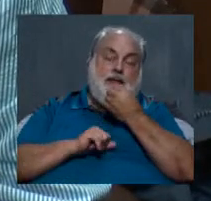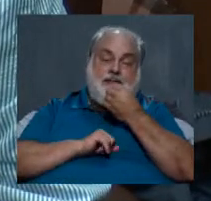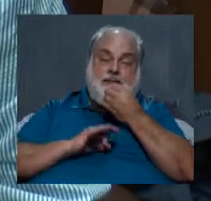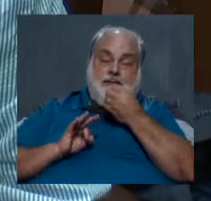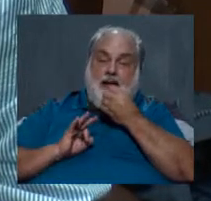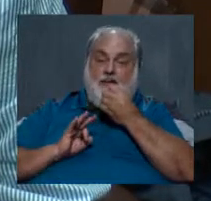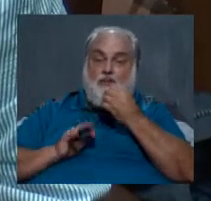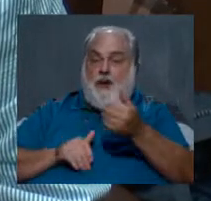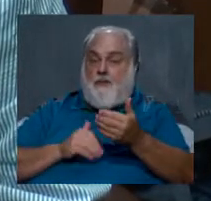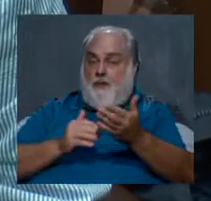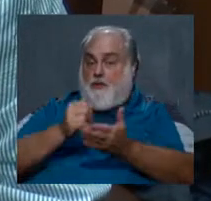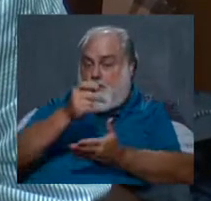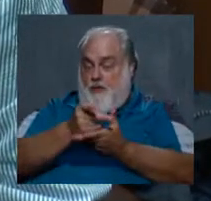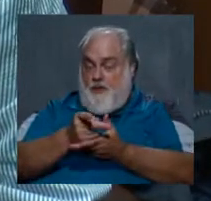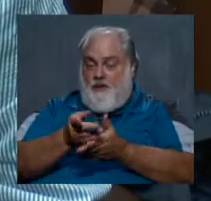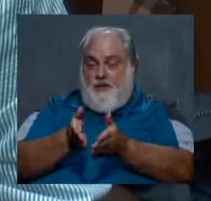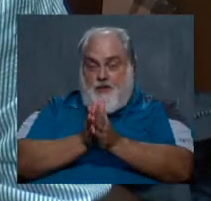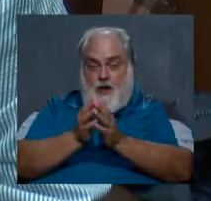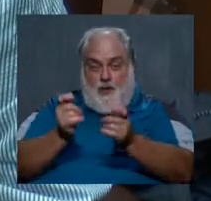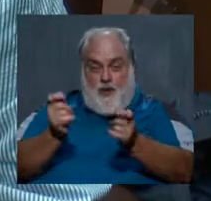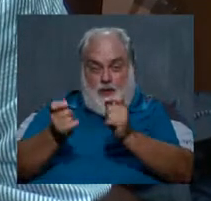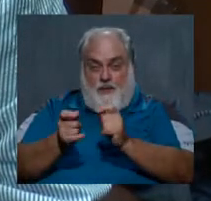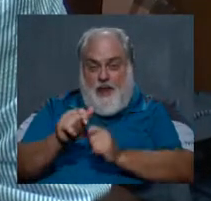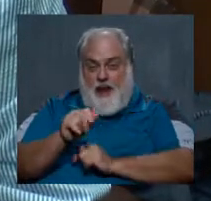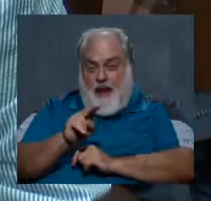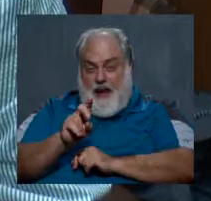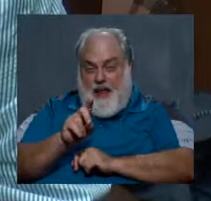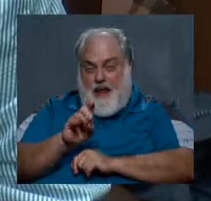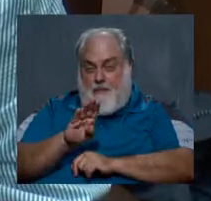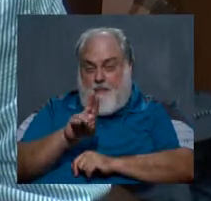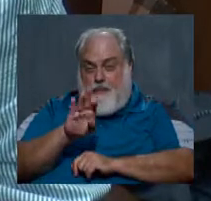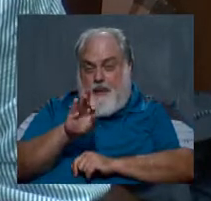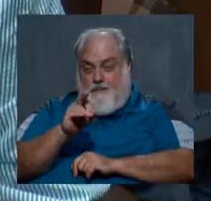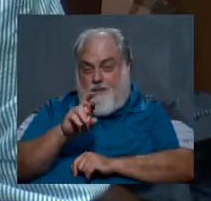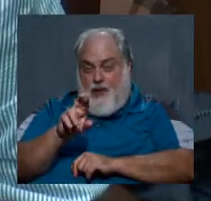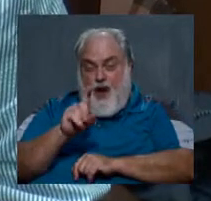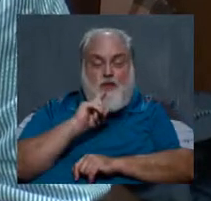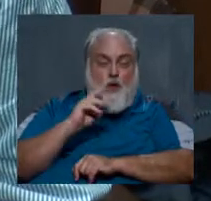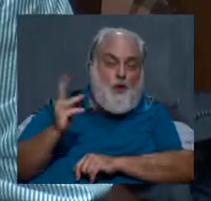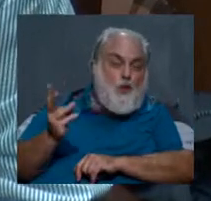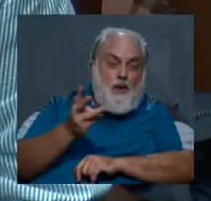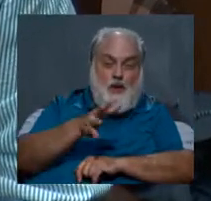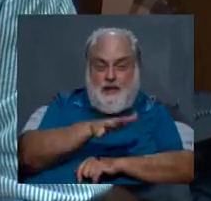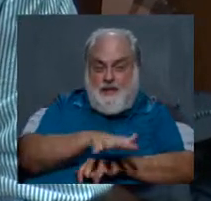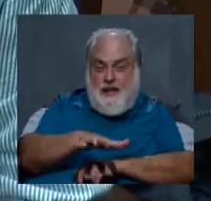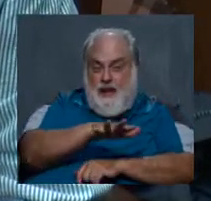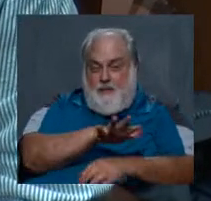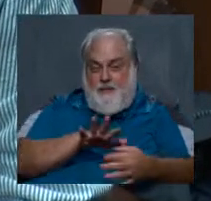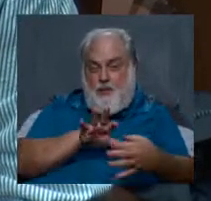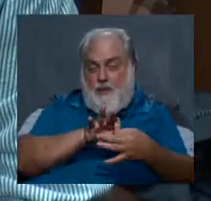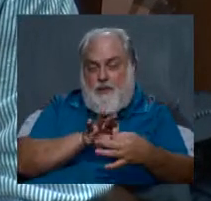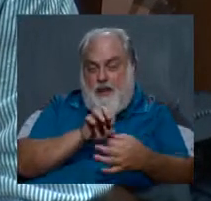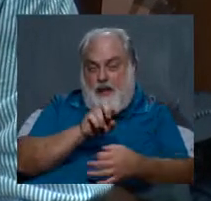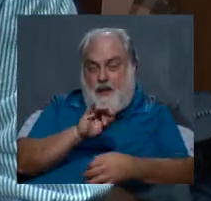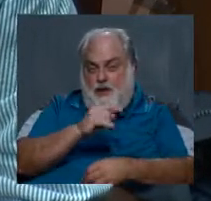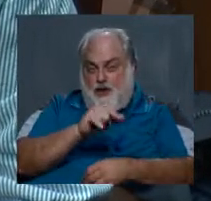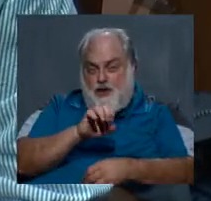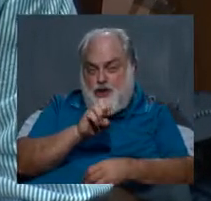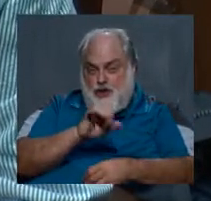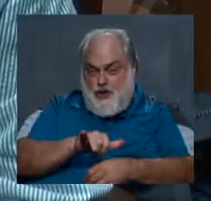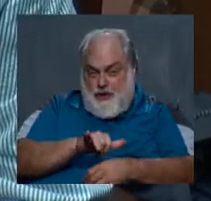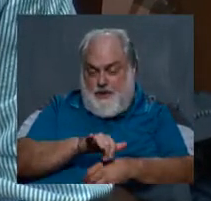Staff recommends approval of the variance request of the land use buffer along the western perimeter of the site where adjacent to the energy easement and transmission